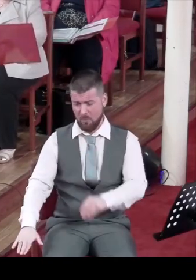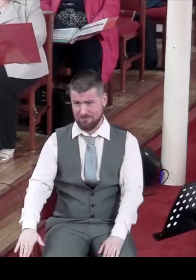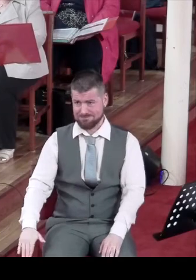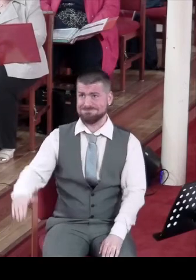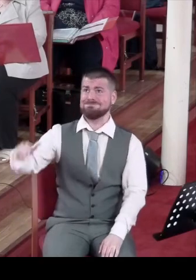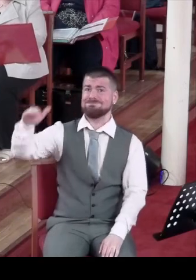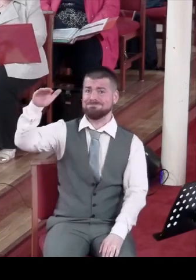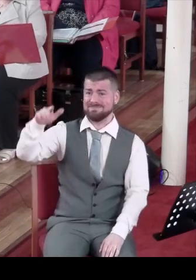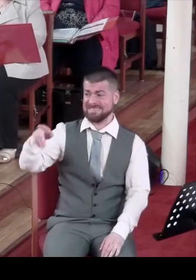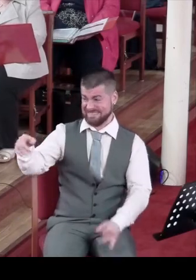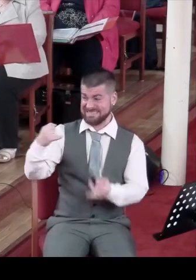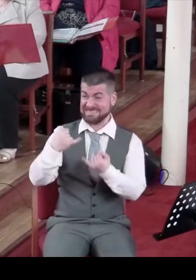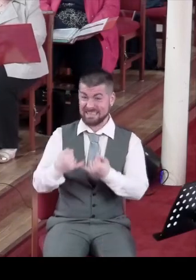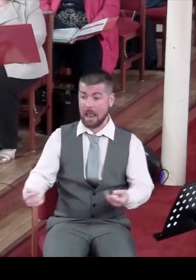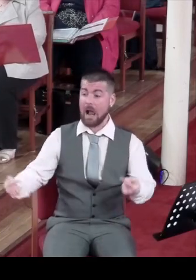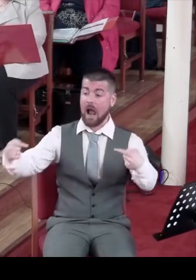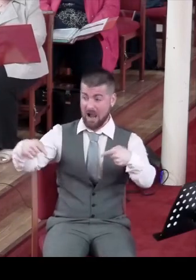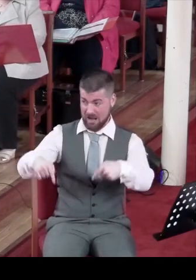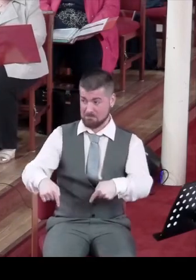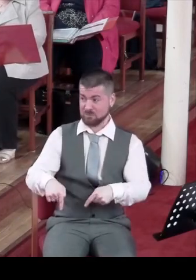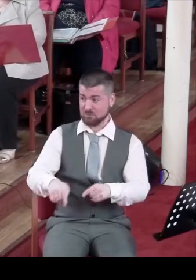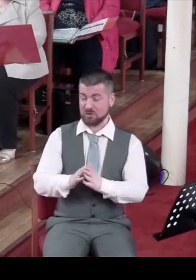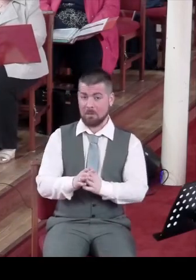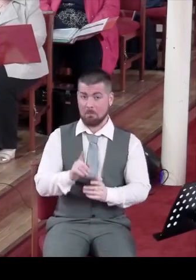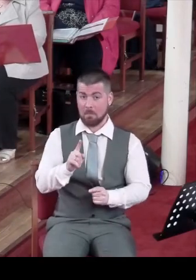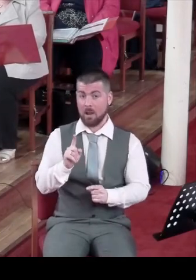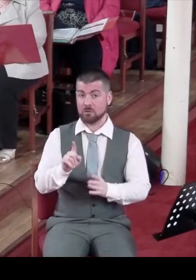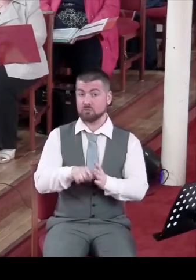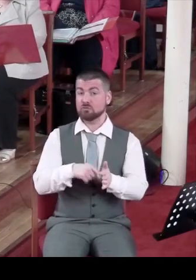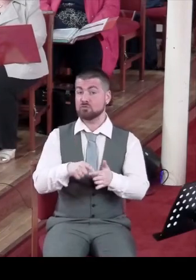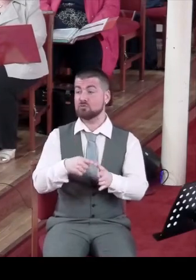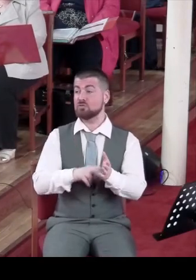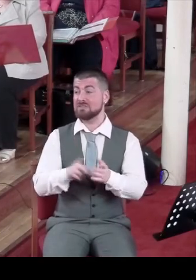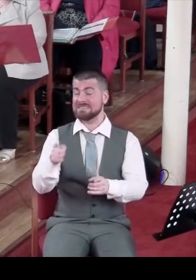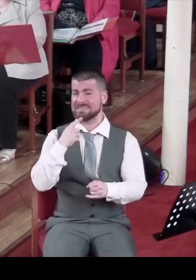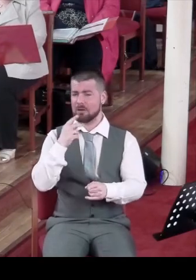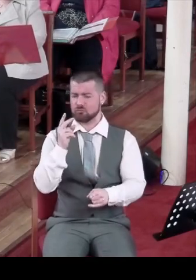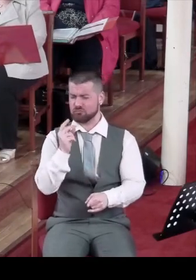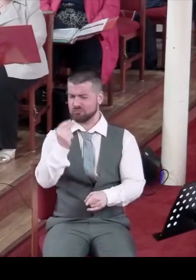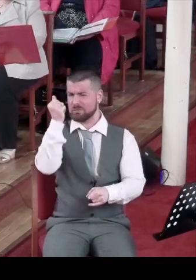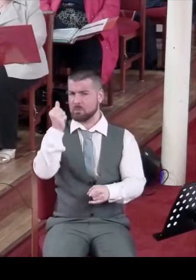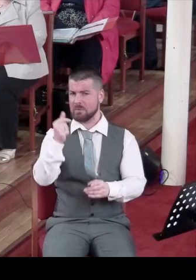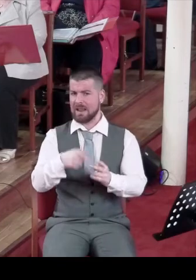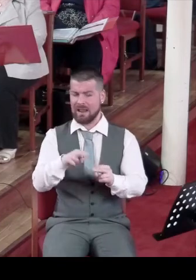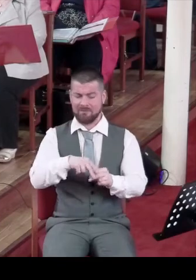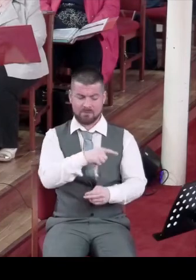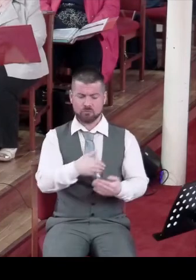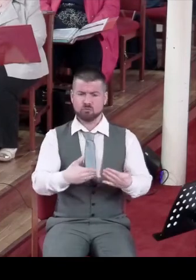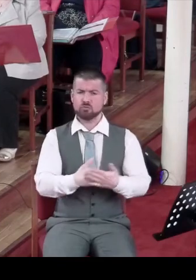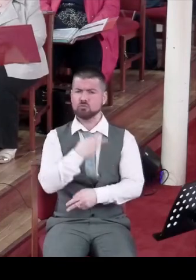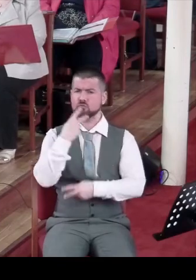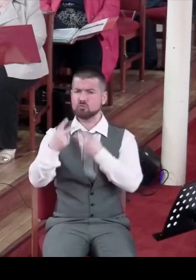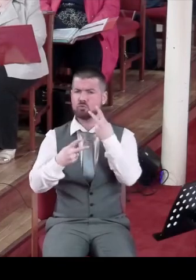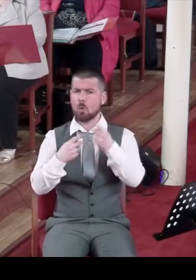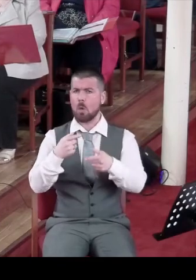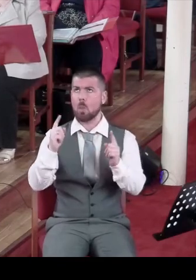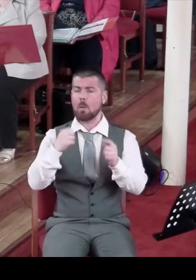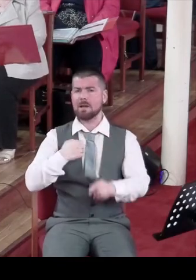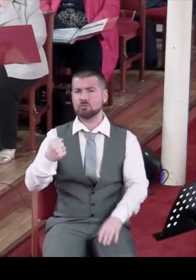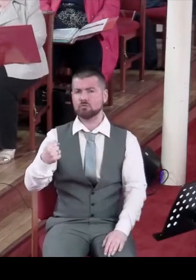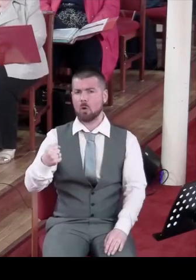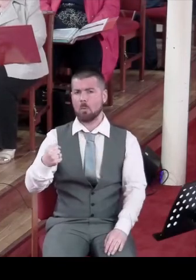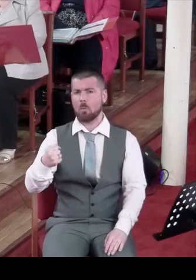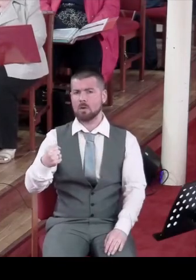God's grace, really, right there. Jean said straight away, well, of that new version of The Lord's My Shepherd. And I said, yeah, the